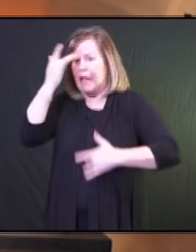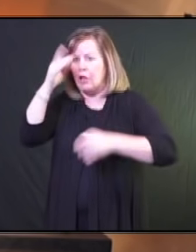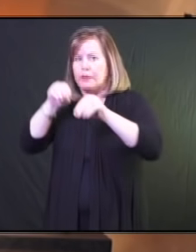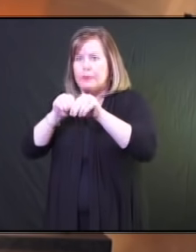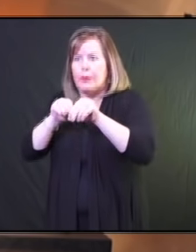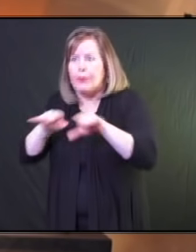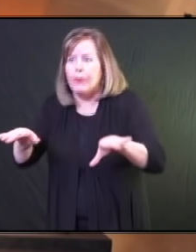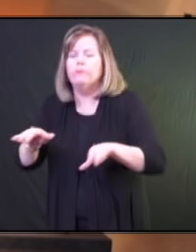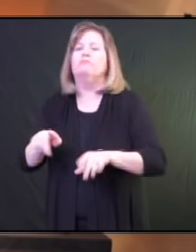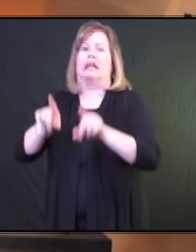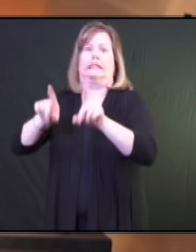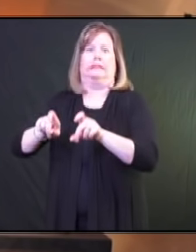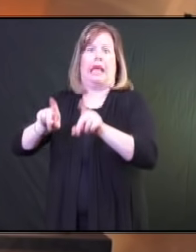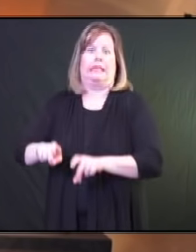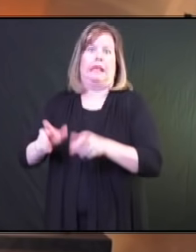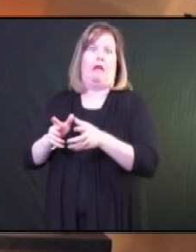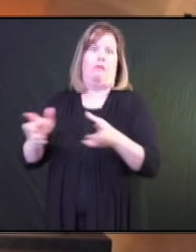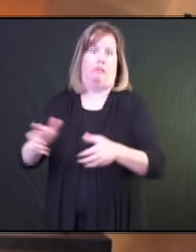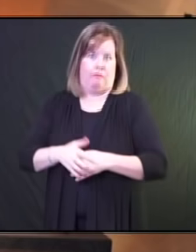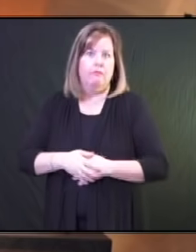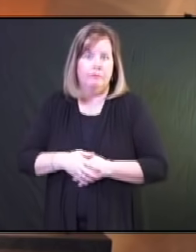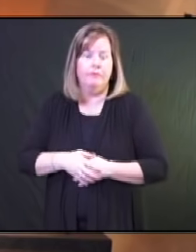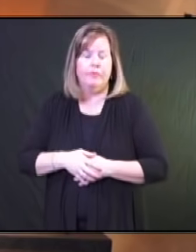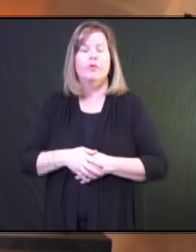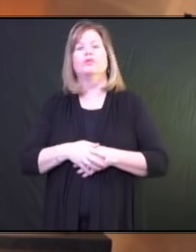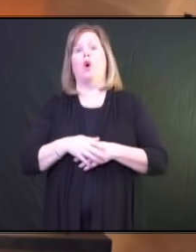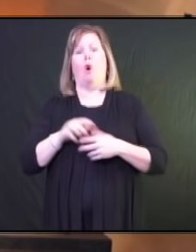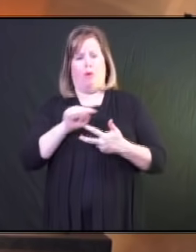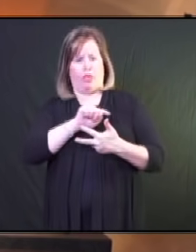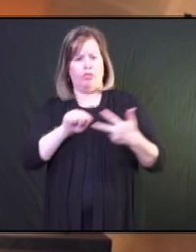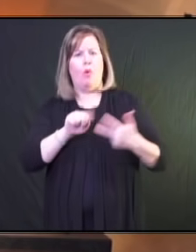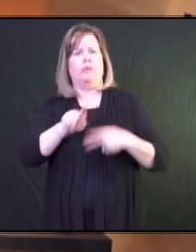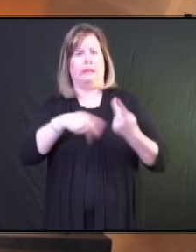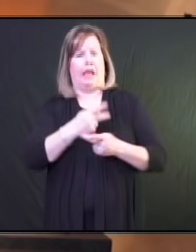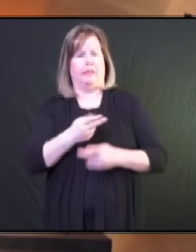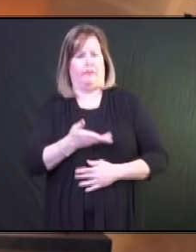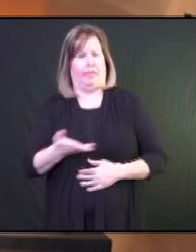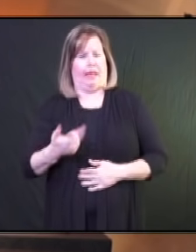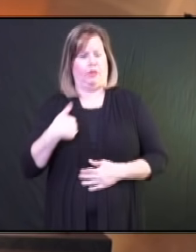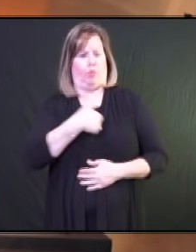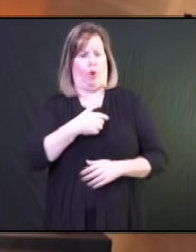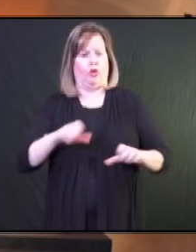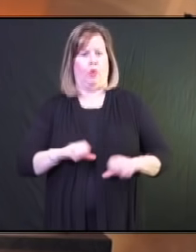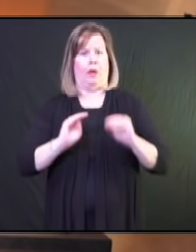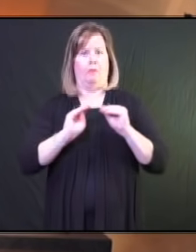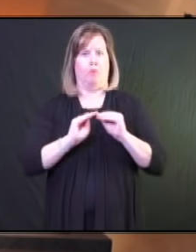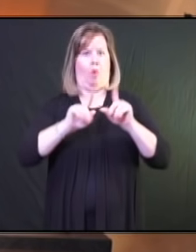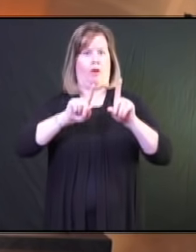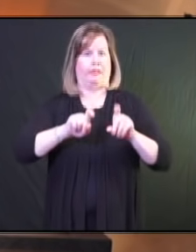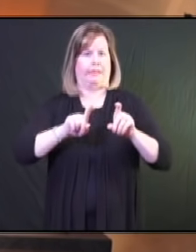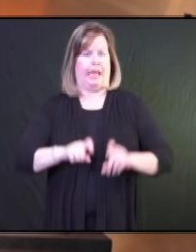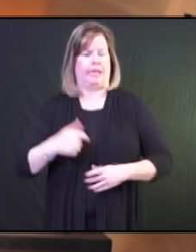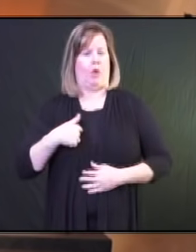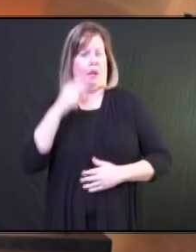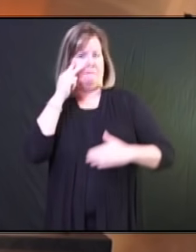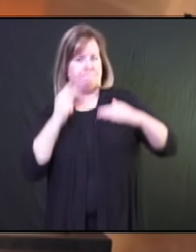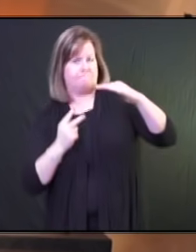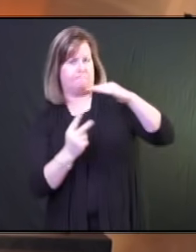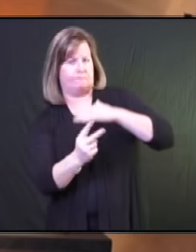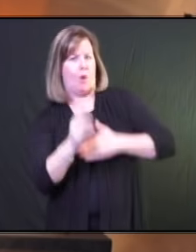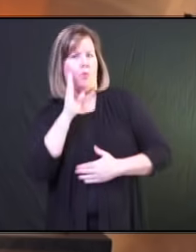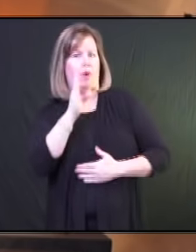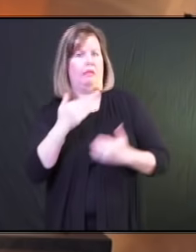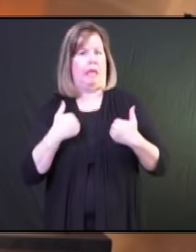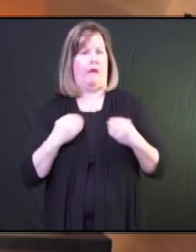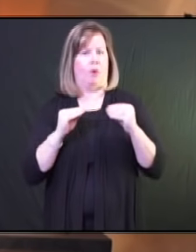testing in the past couple of days at places like that. Places where we expect that we're going to see a higher than average rate of